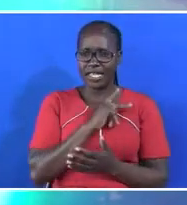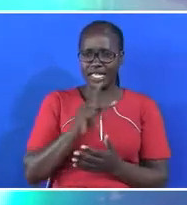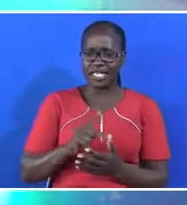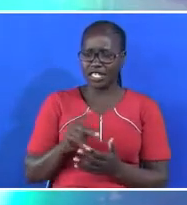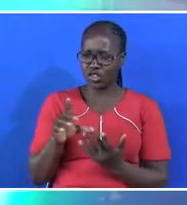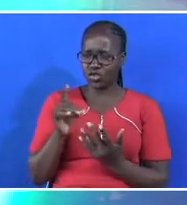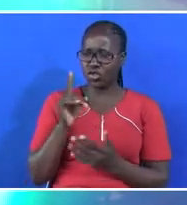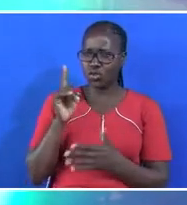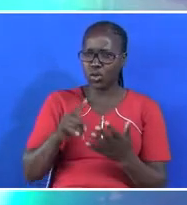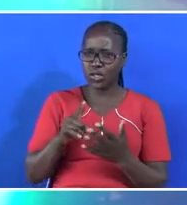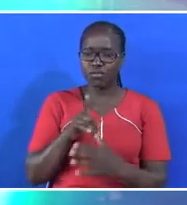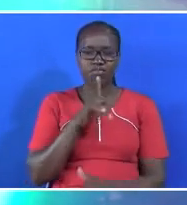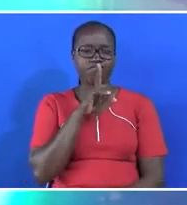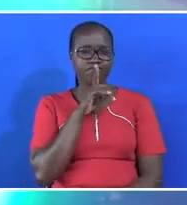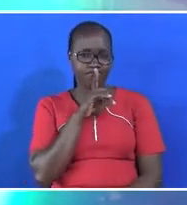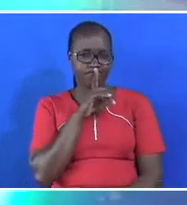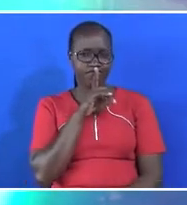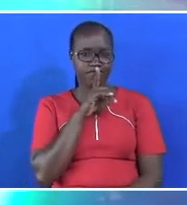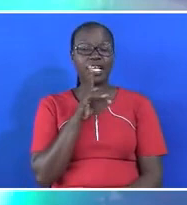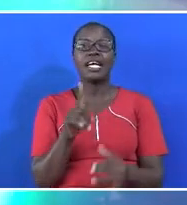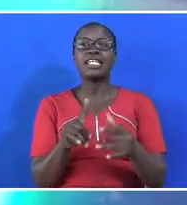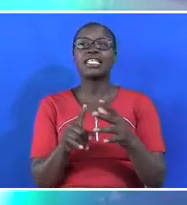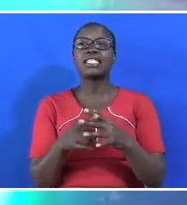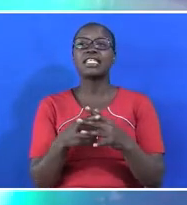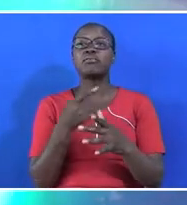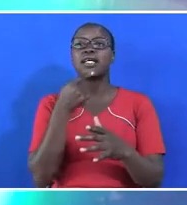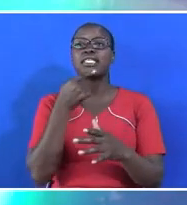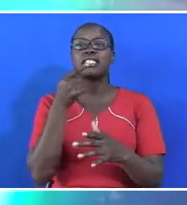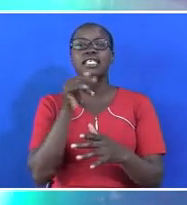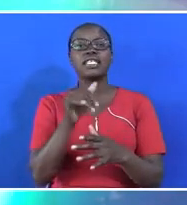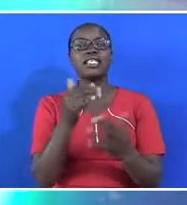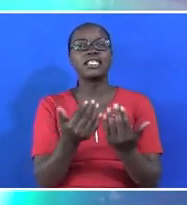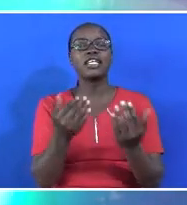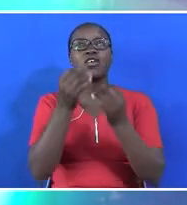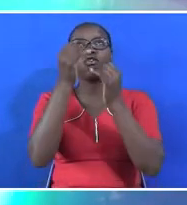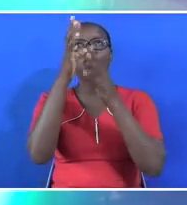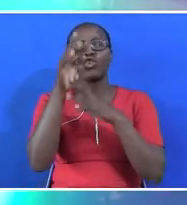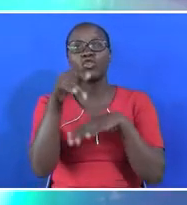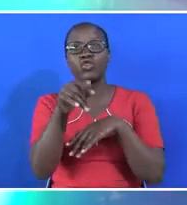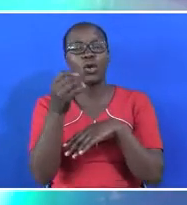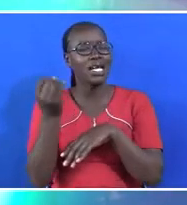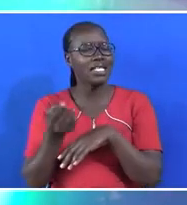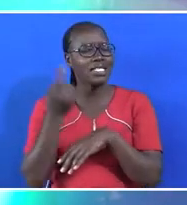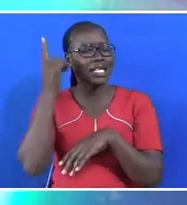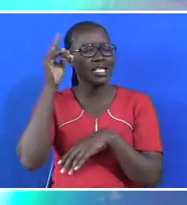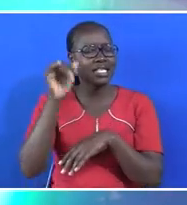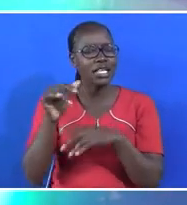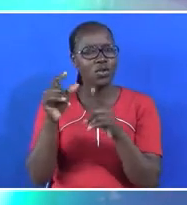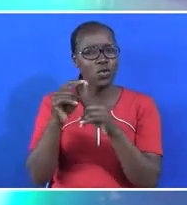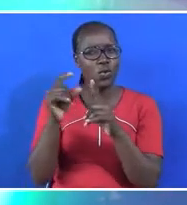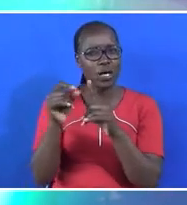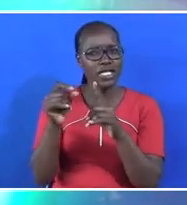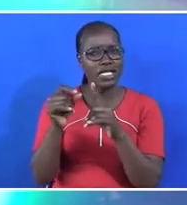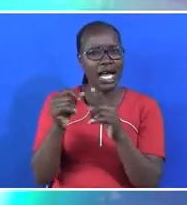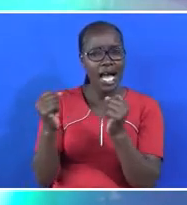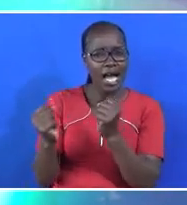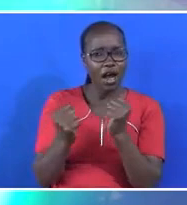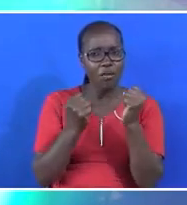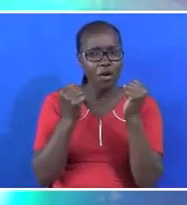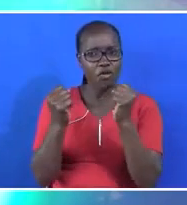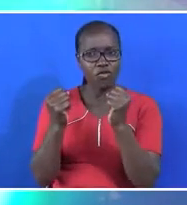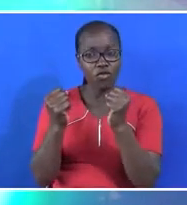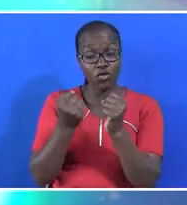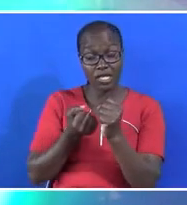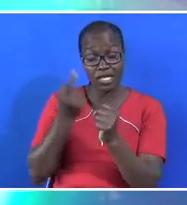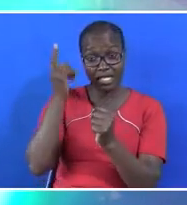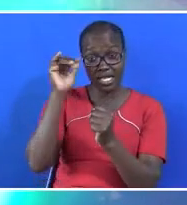to answer this question. And I would start by saying, the child of God, you understand that words are powerful. You understand